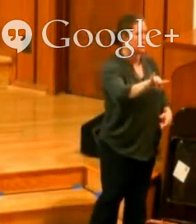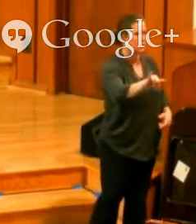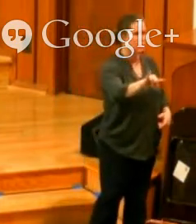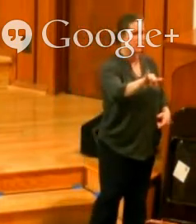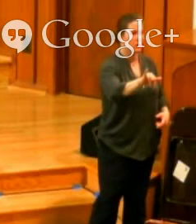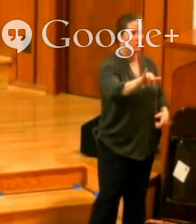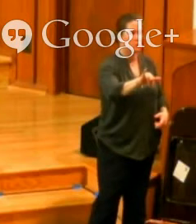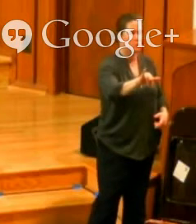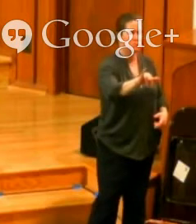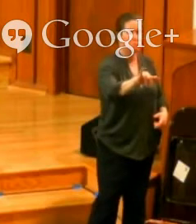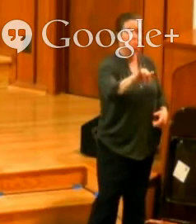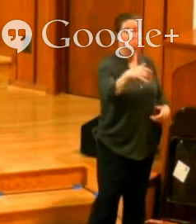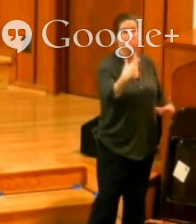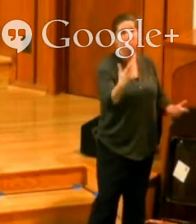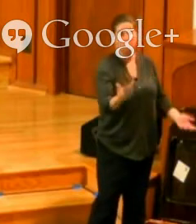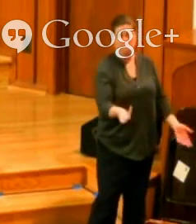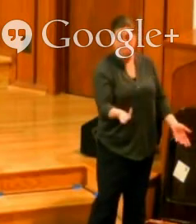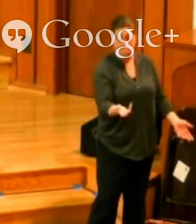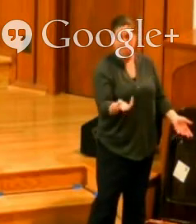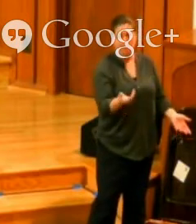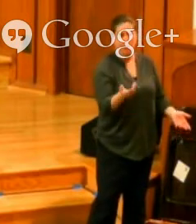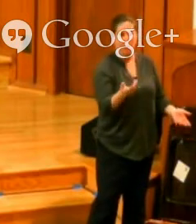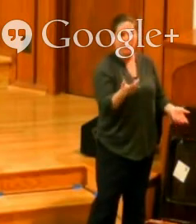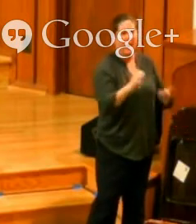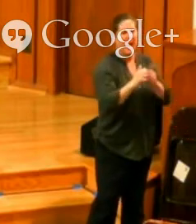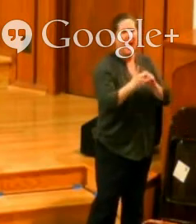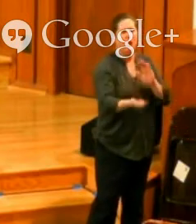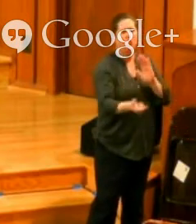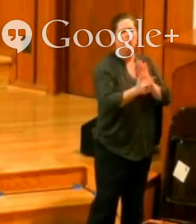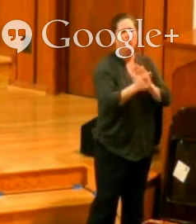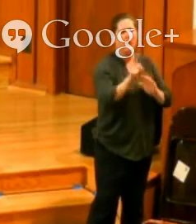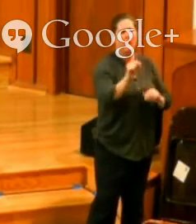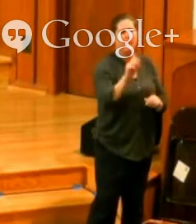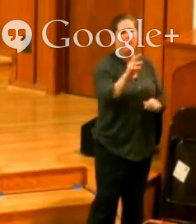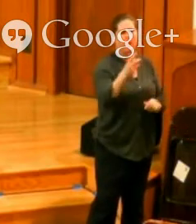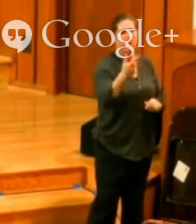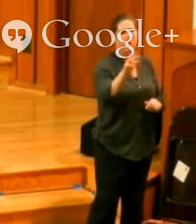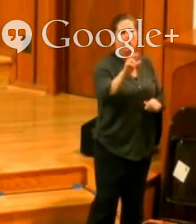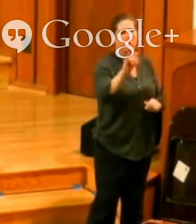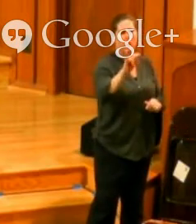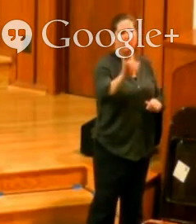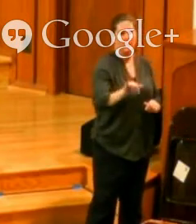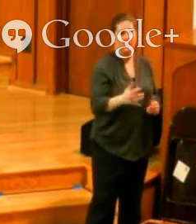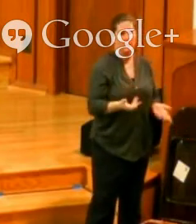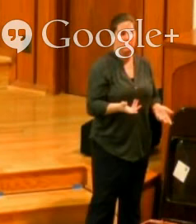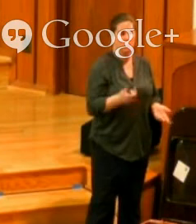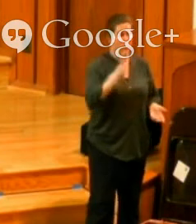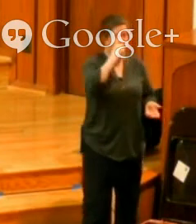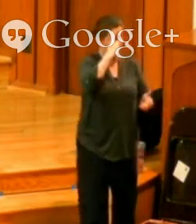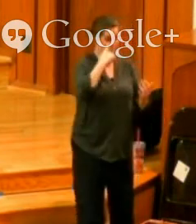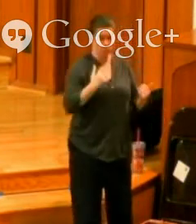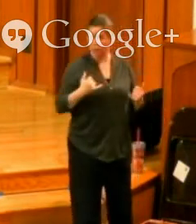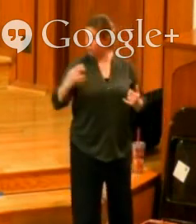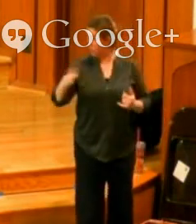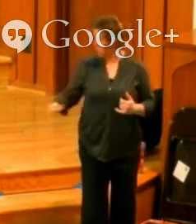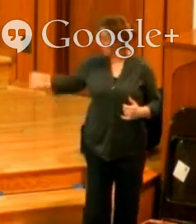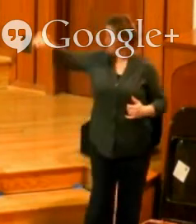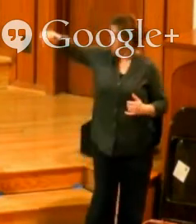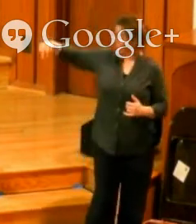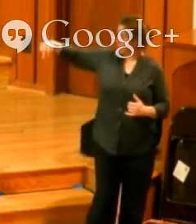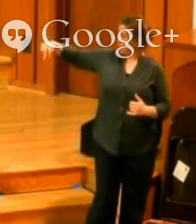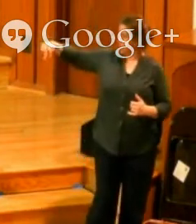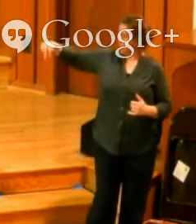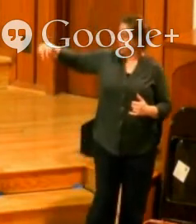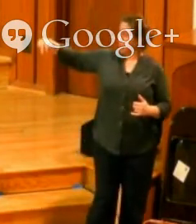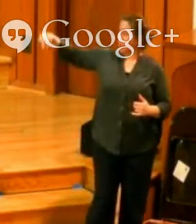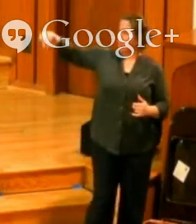law of gravity. How do we violate the law of gravity? Well, I'm up on a platform, aren't I? What happens if I start beginning to step off